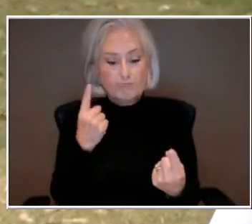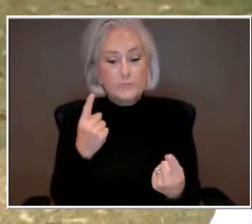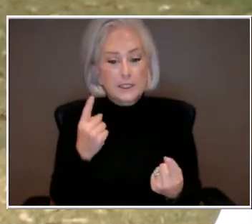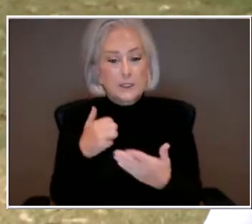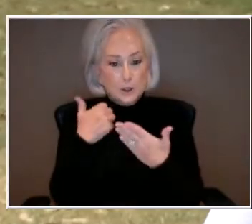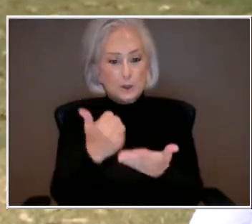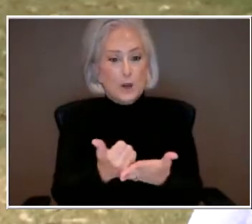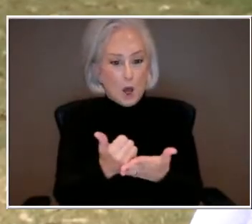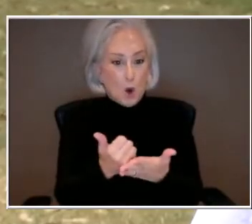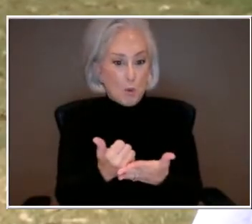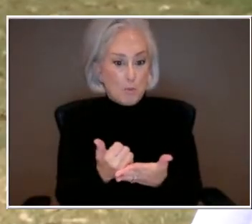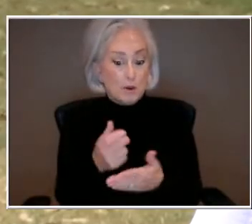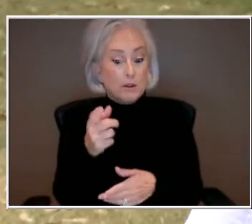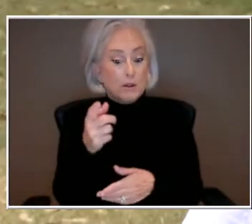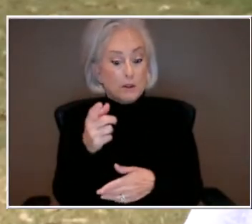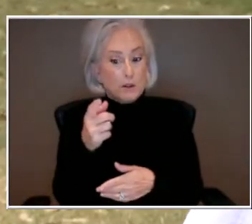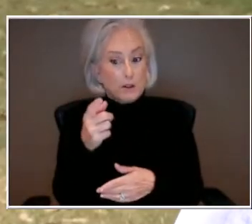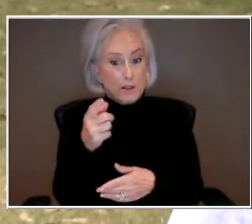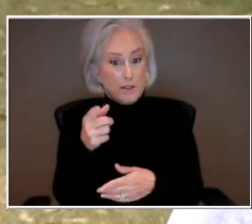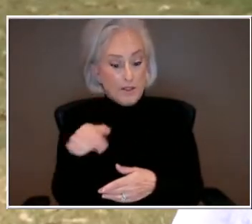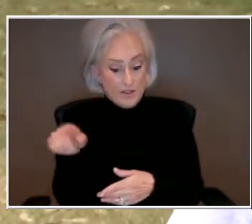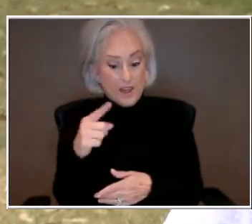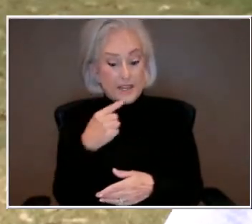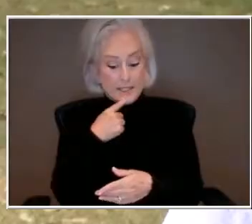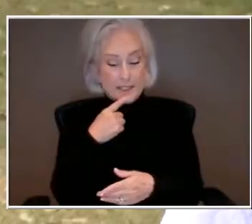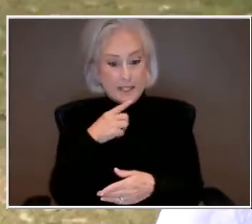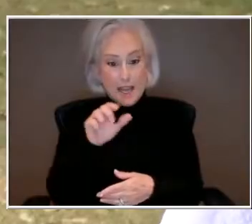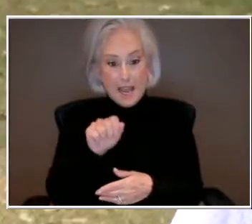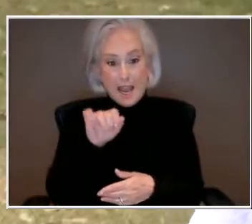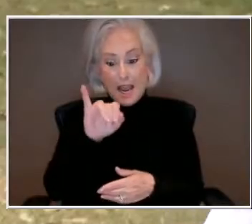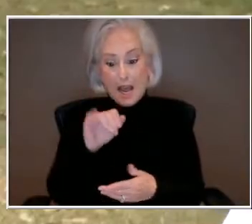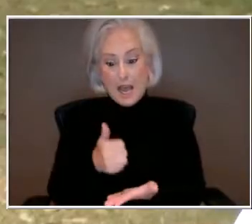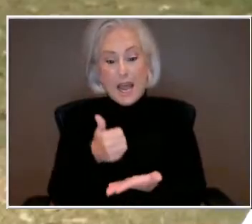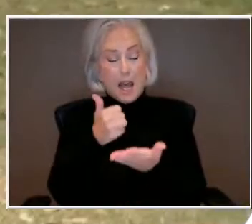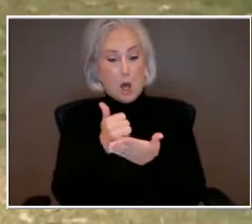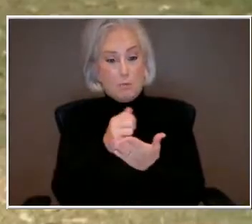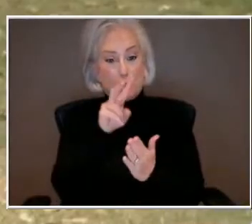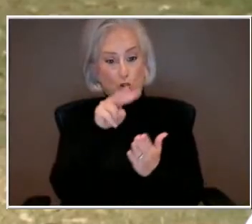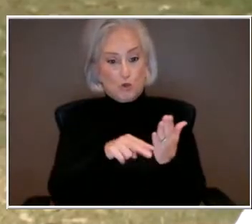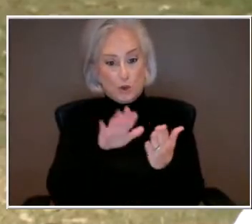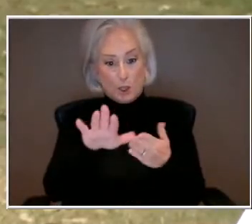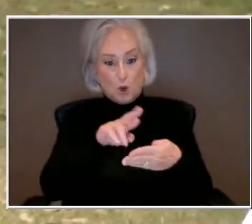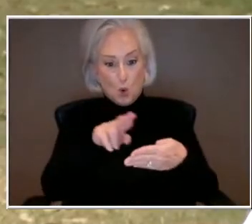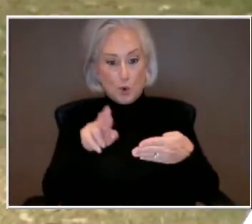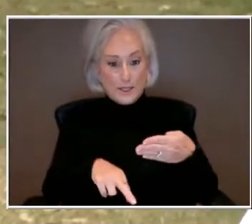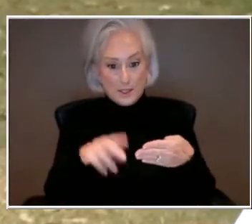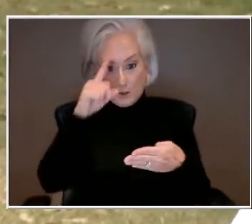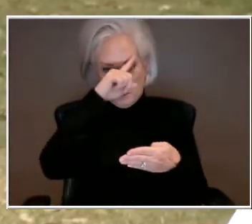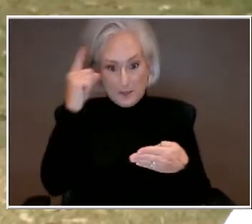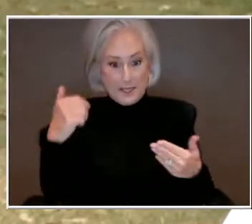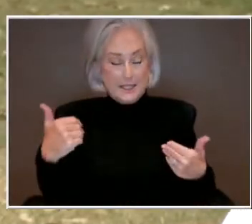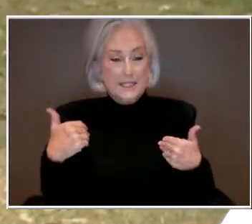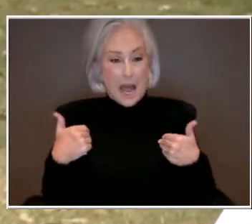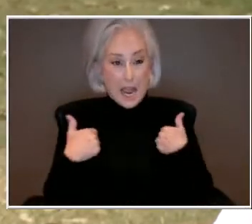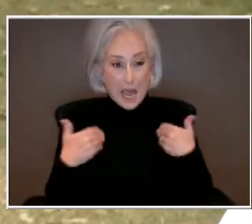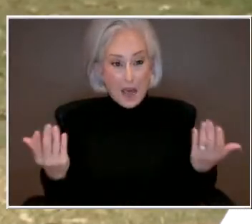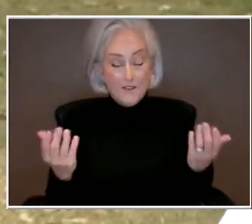they can say, that helped me better read your results because I had